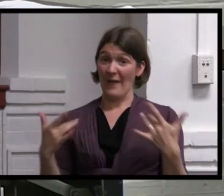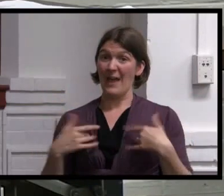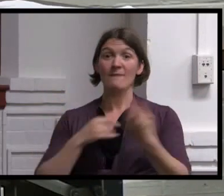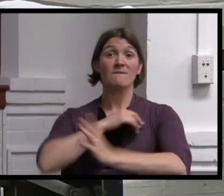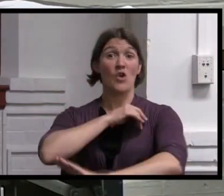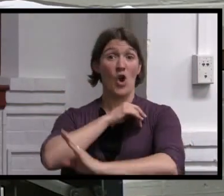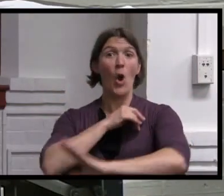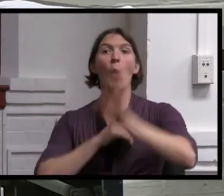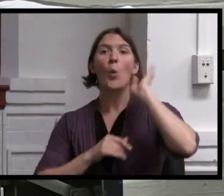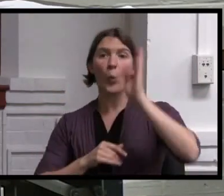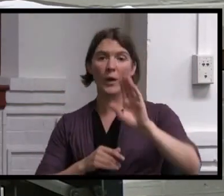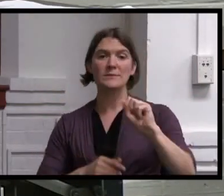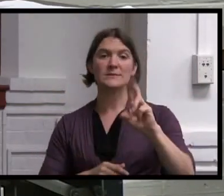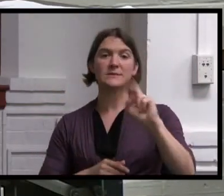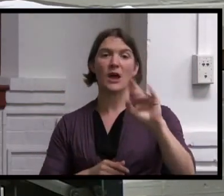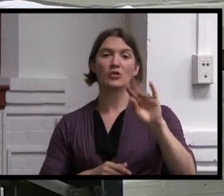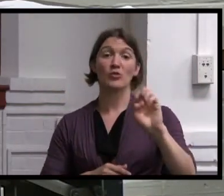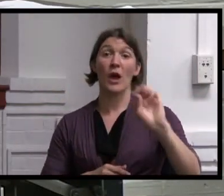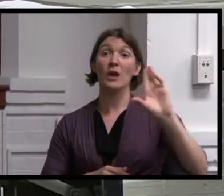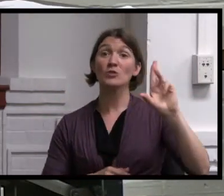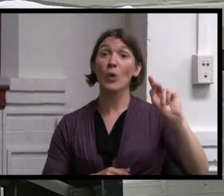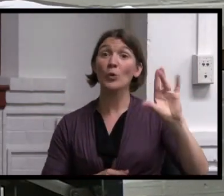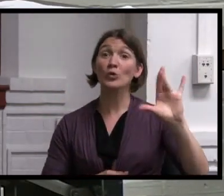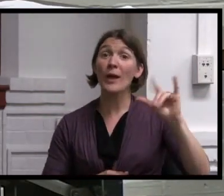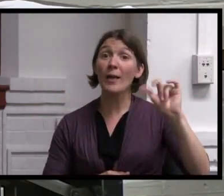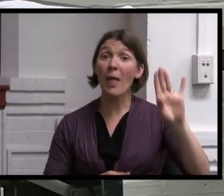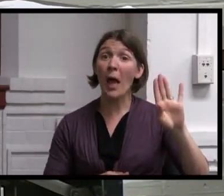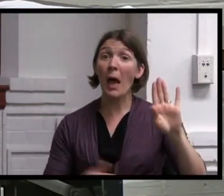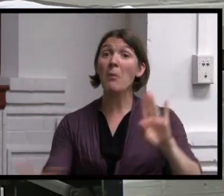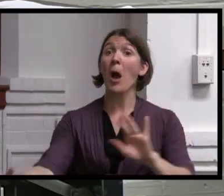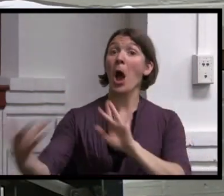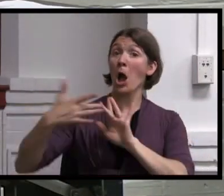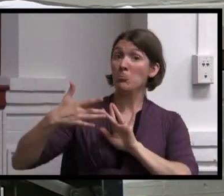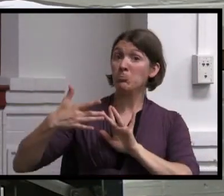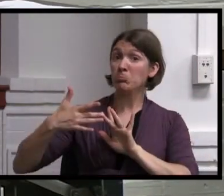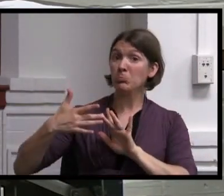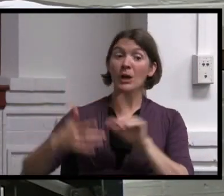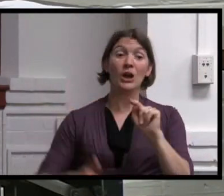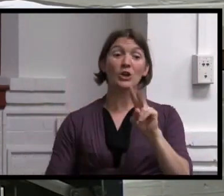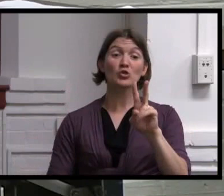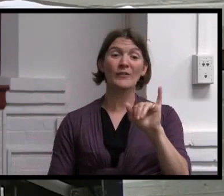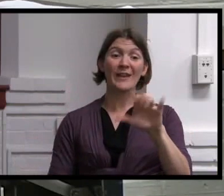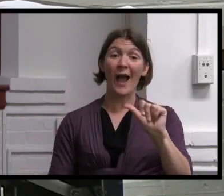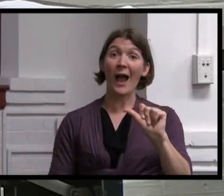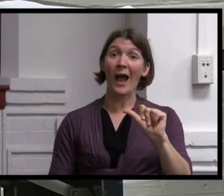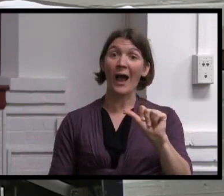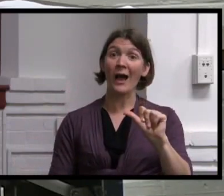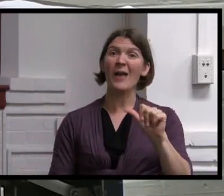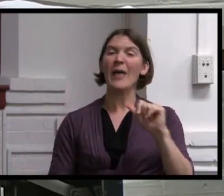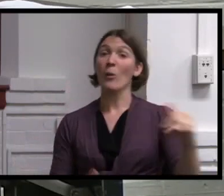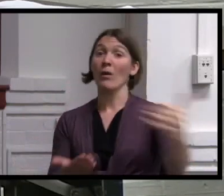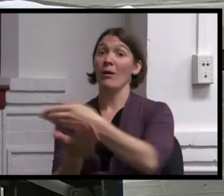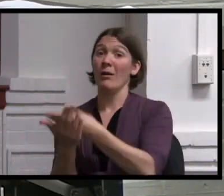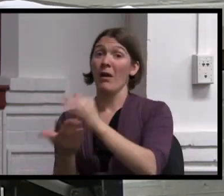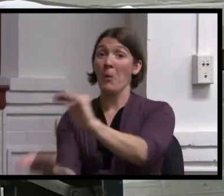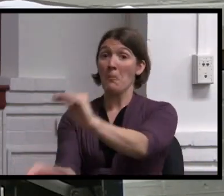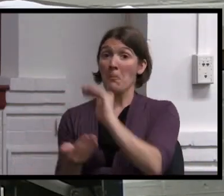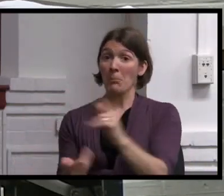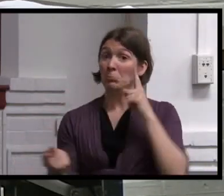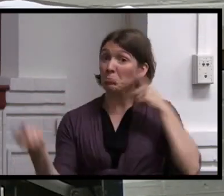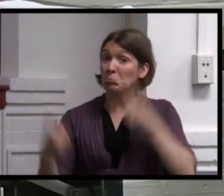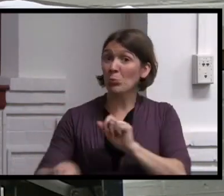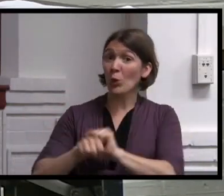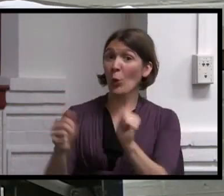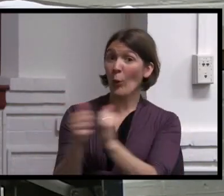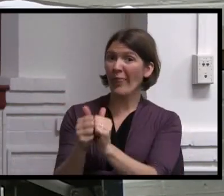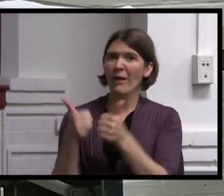the fall. Sunrise Rotary have reached out to us for their trivia partner event.